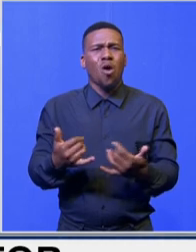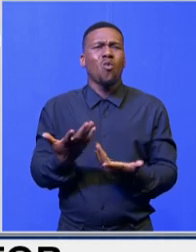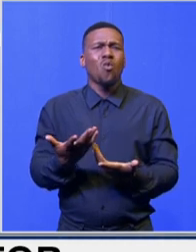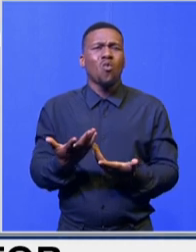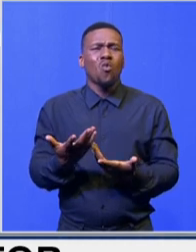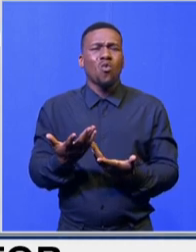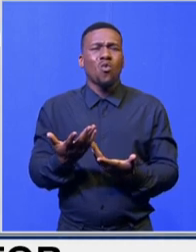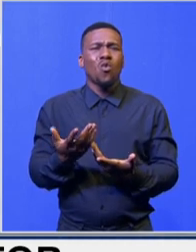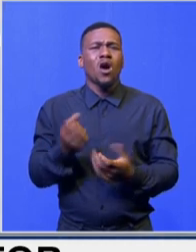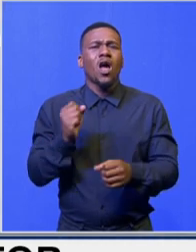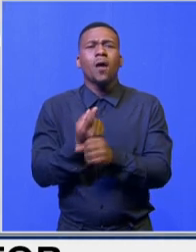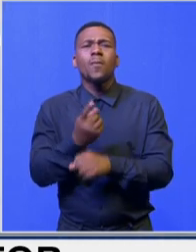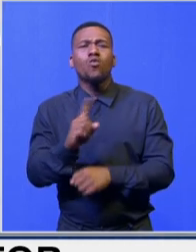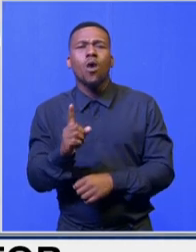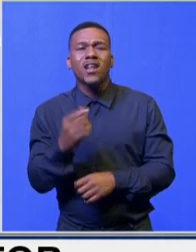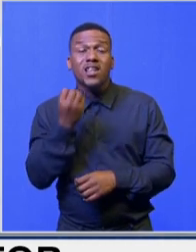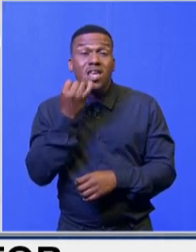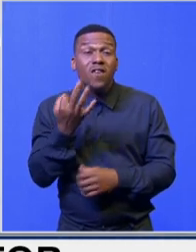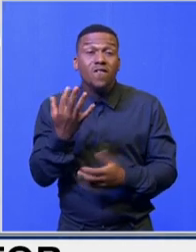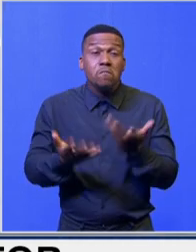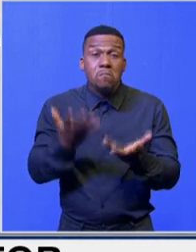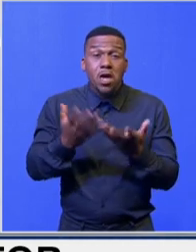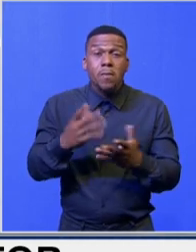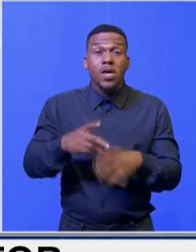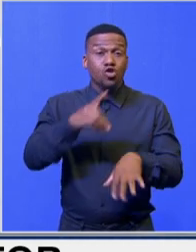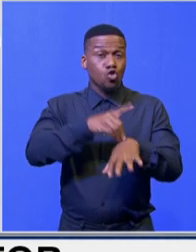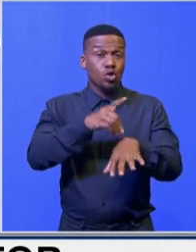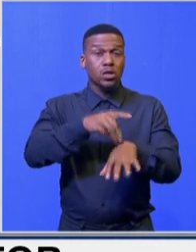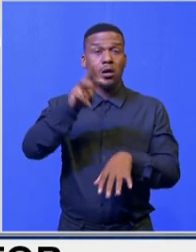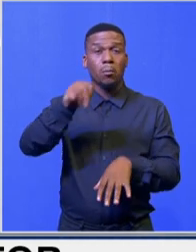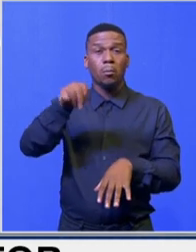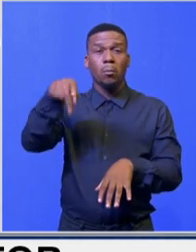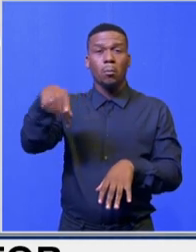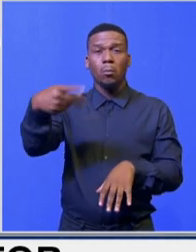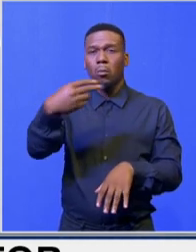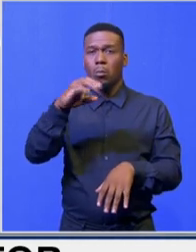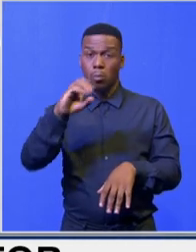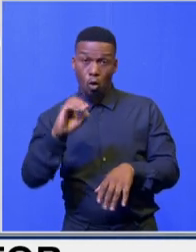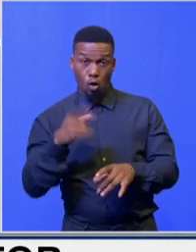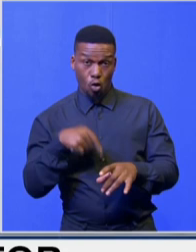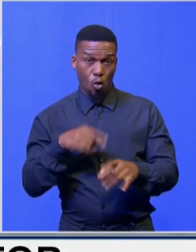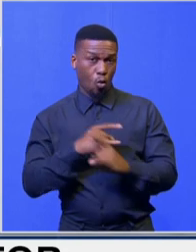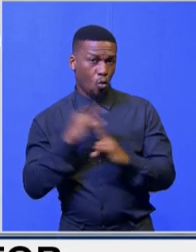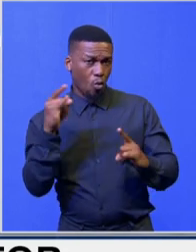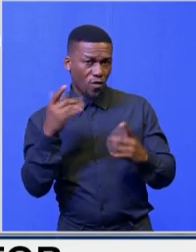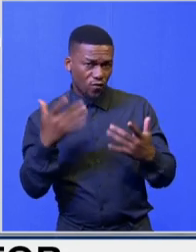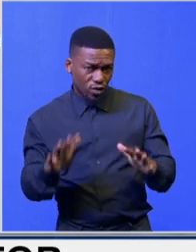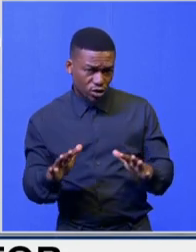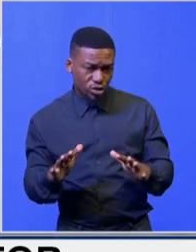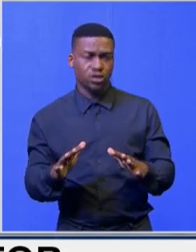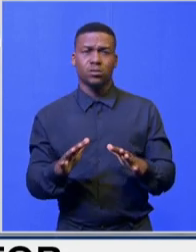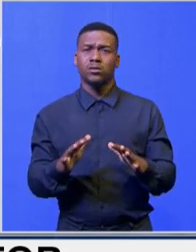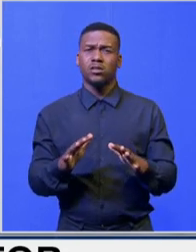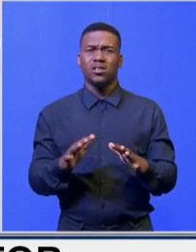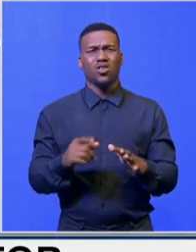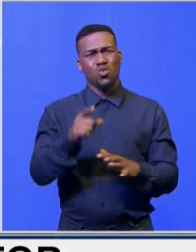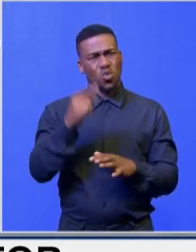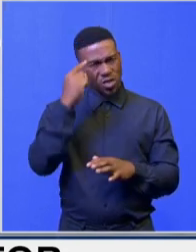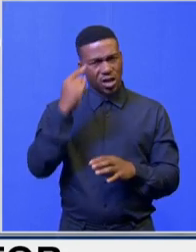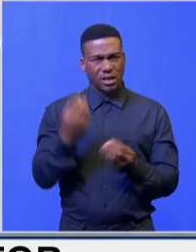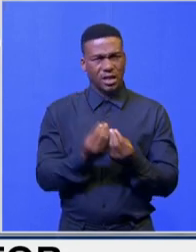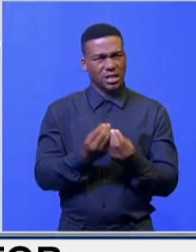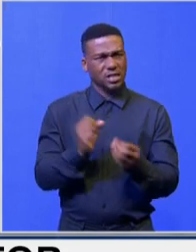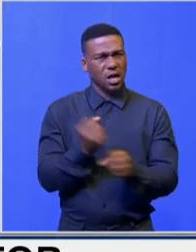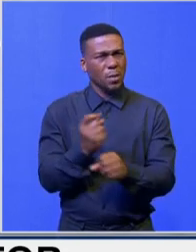have done had we seen Mpopalazi rise to higher levels of strata, or strata perhaps,